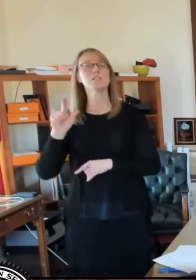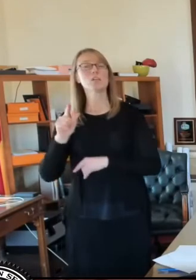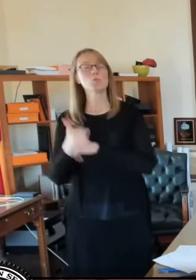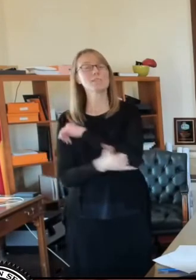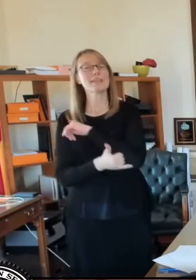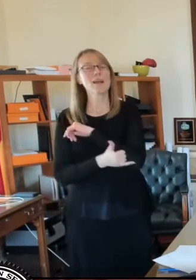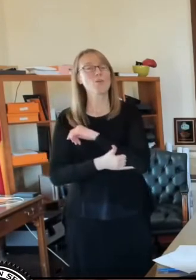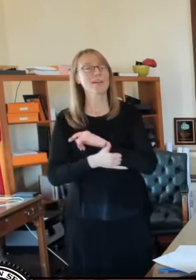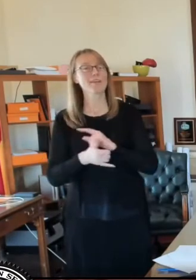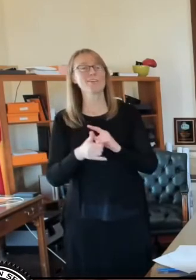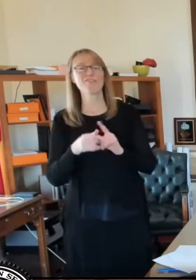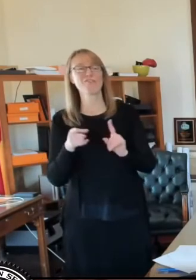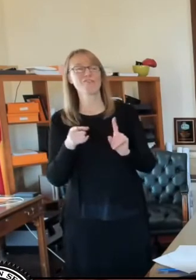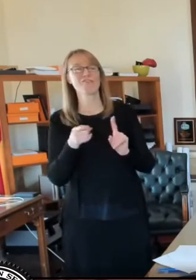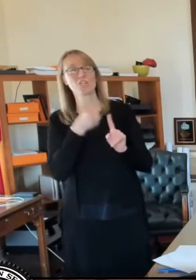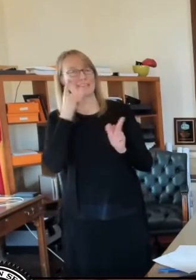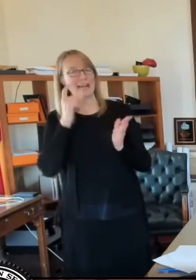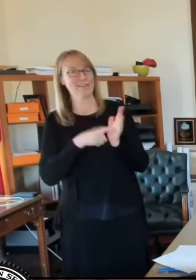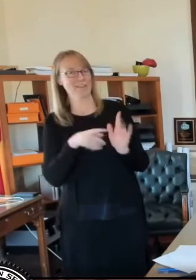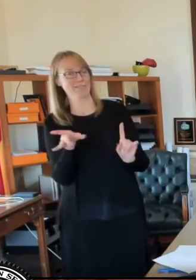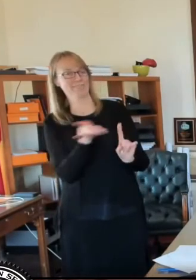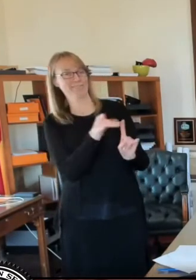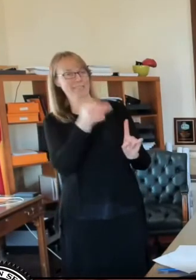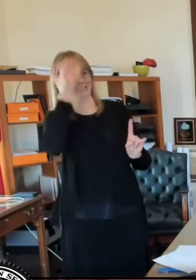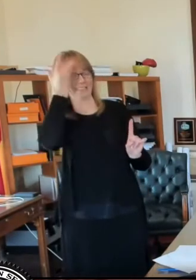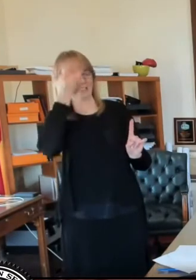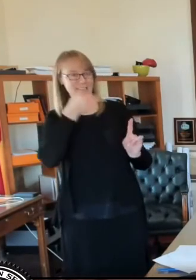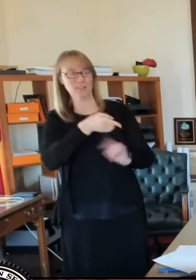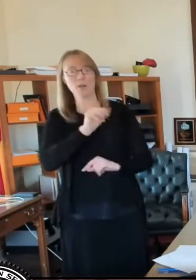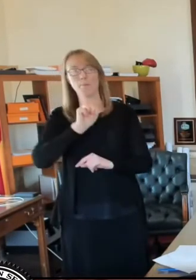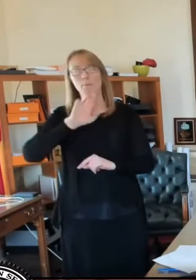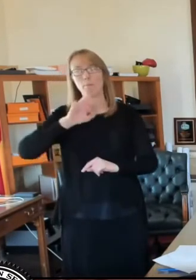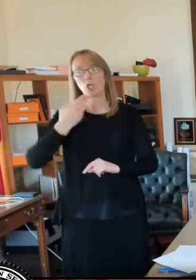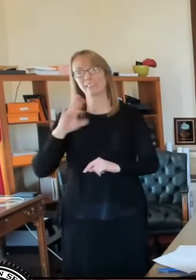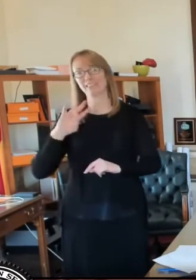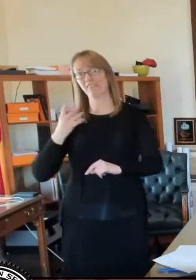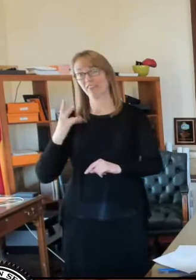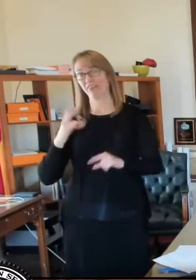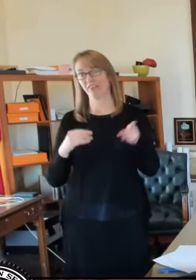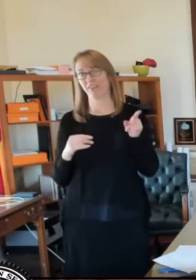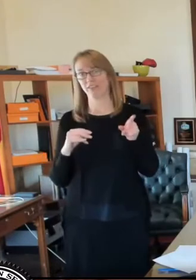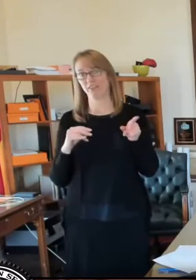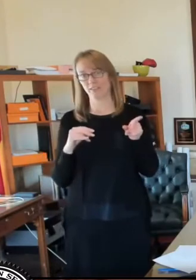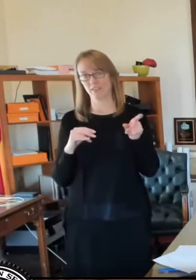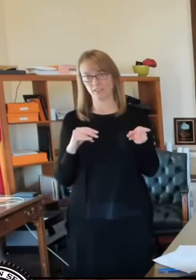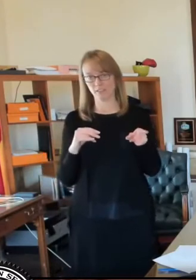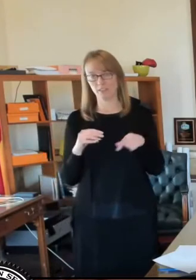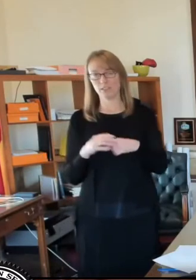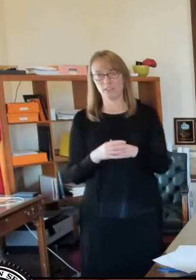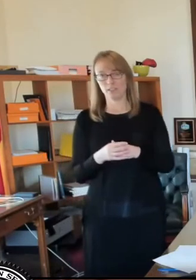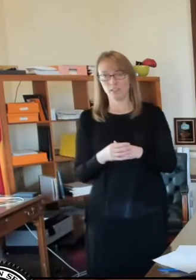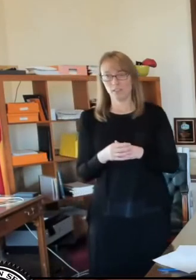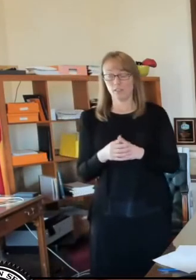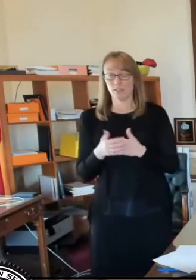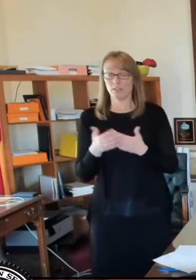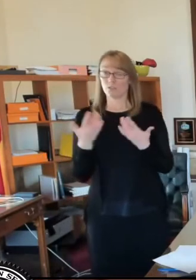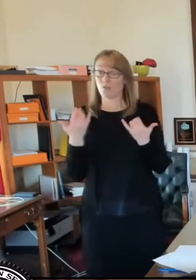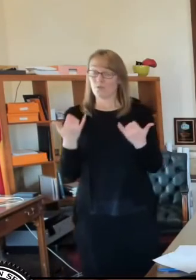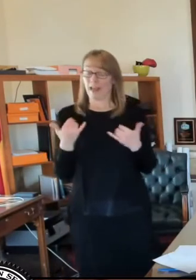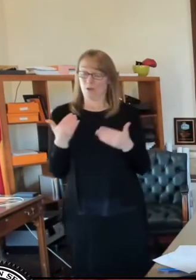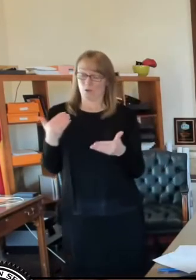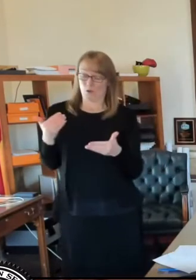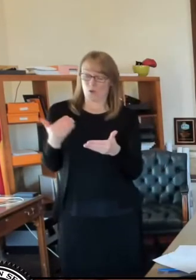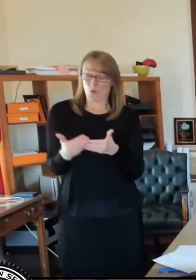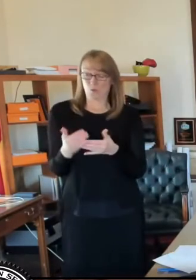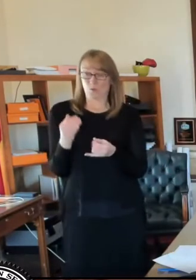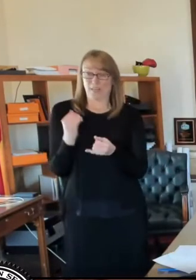the 7th. So here we are into close to the end of the year in a place that with really, really